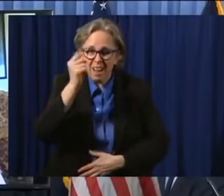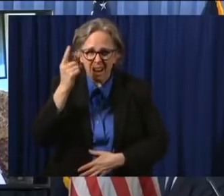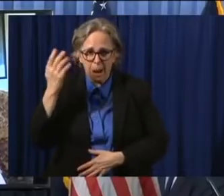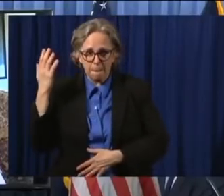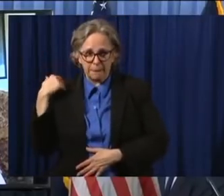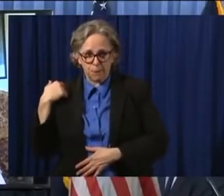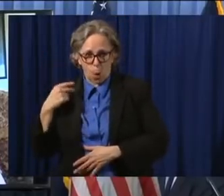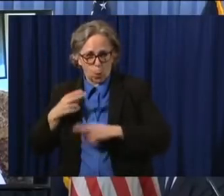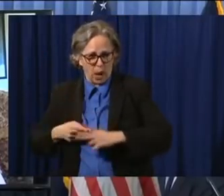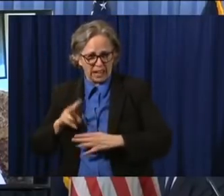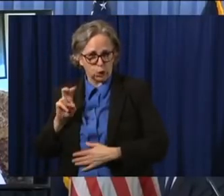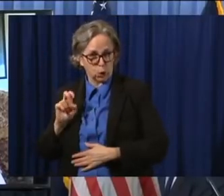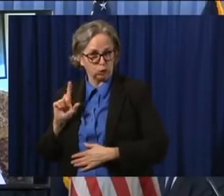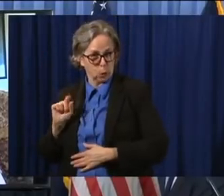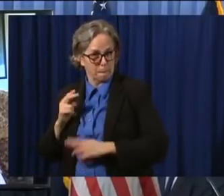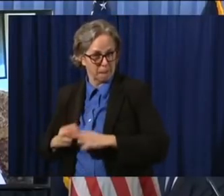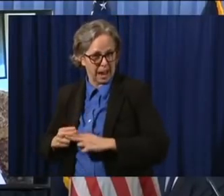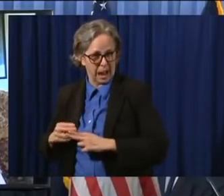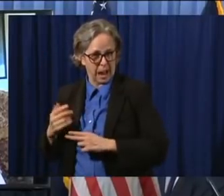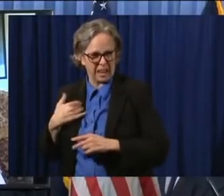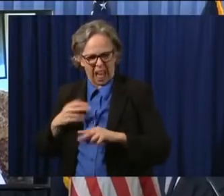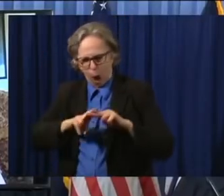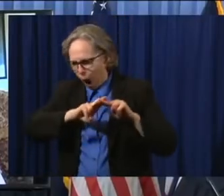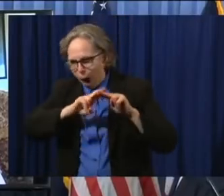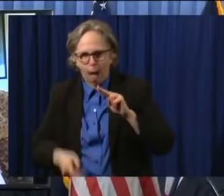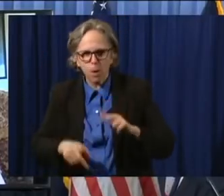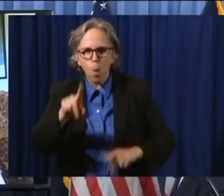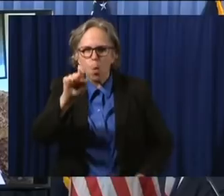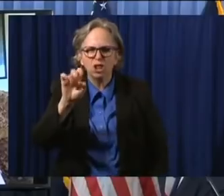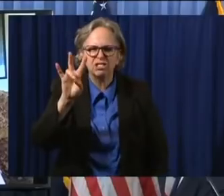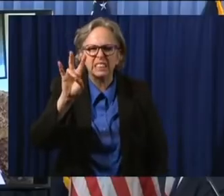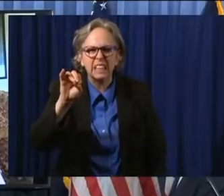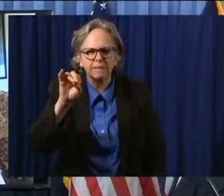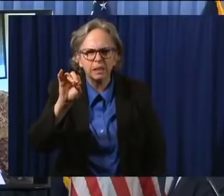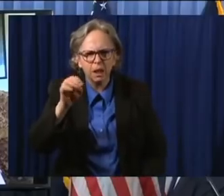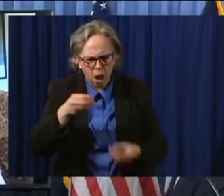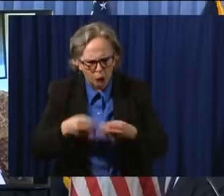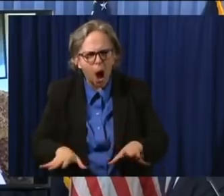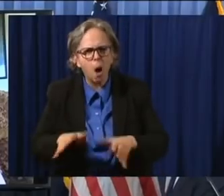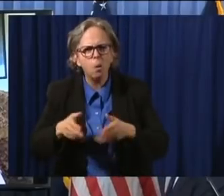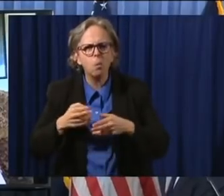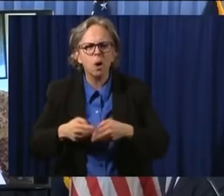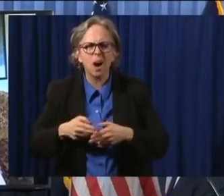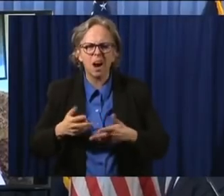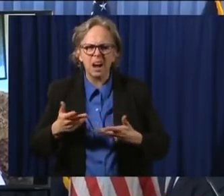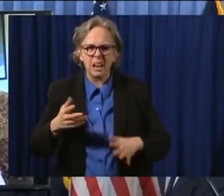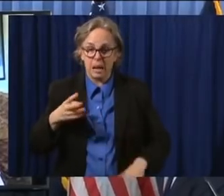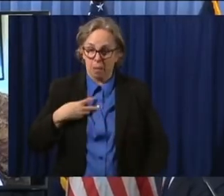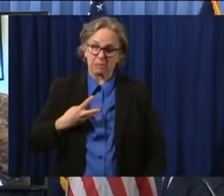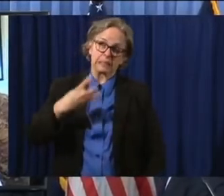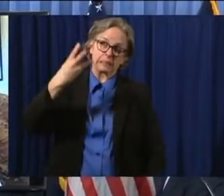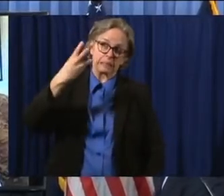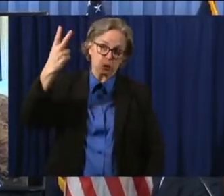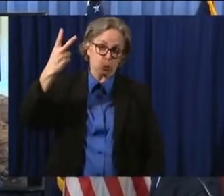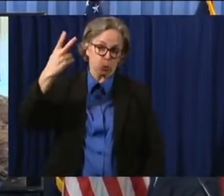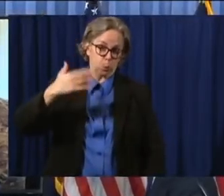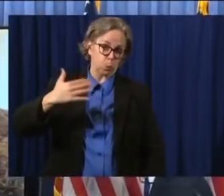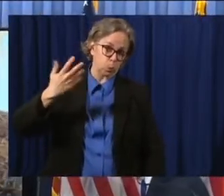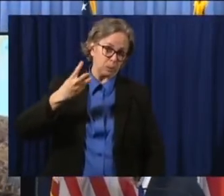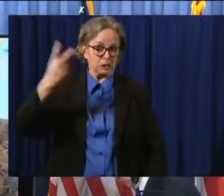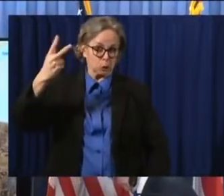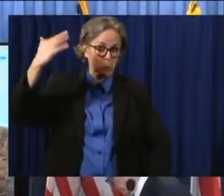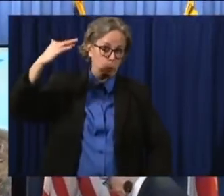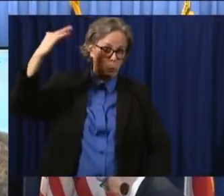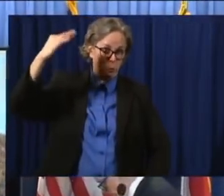to 170 during that hospitalization. And I'm about 6'2". So most of that was muscle